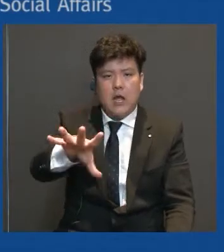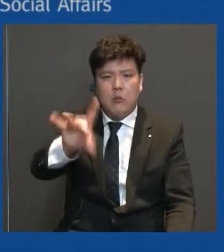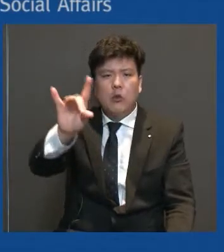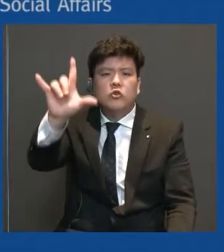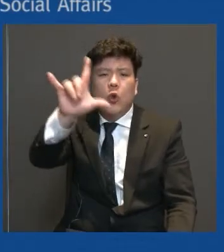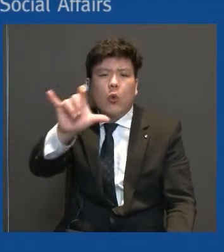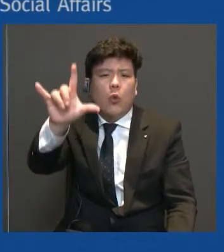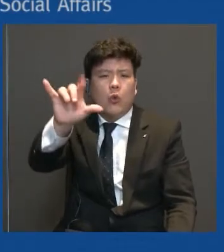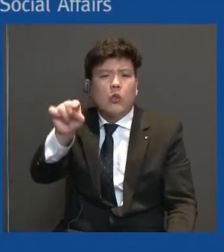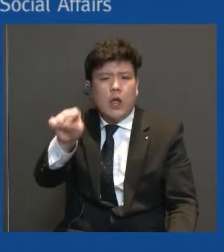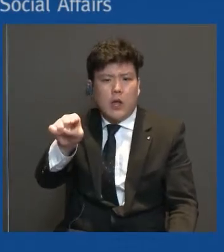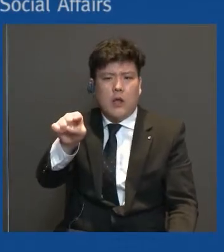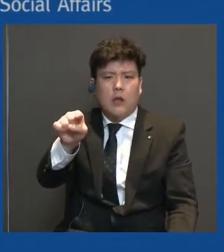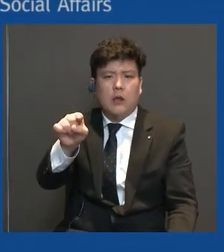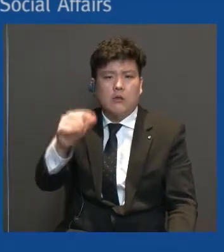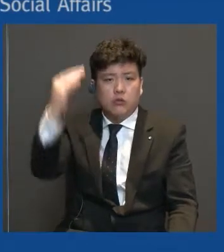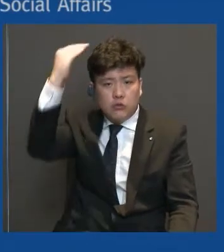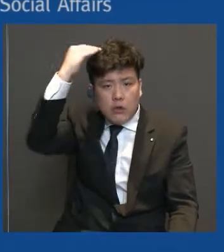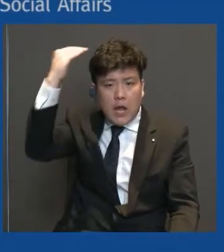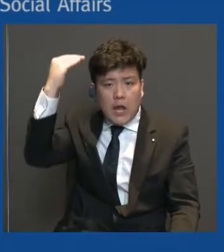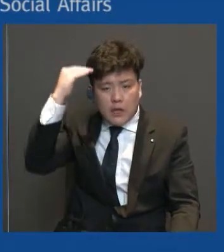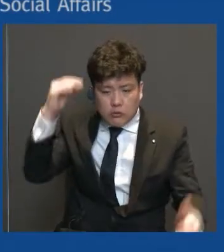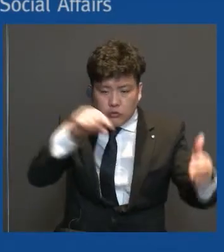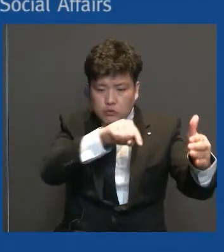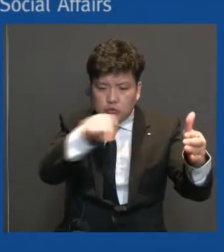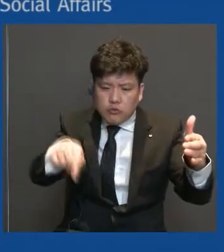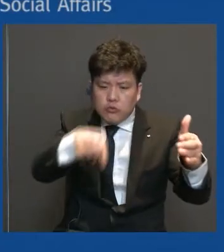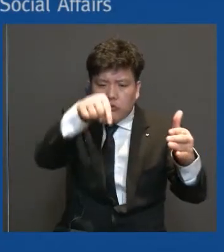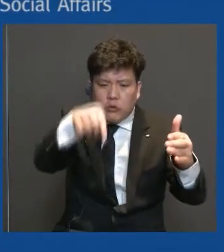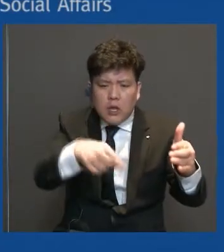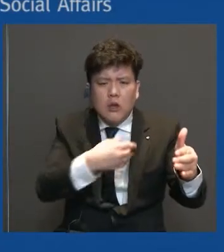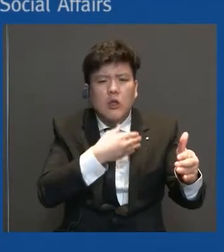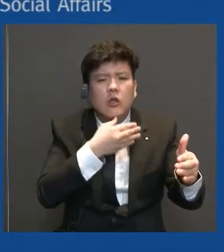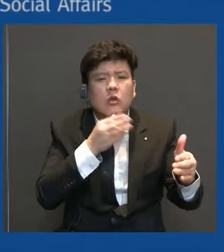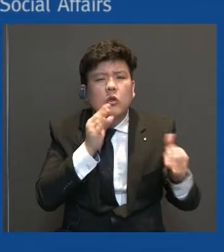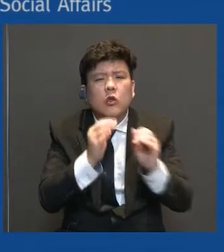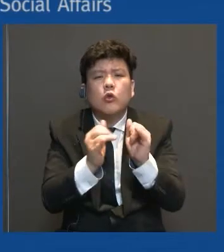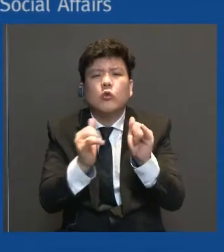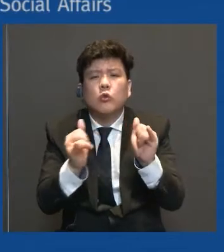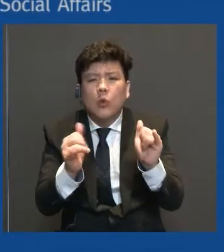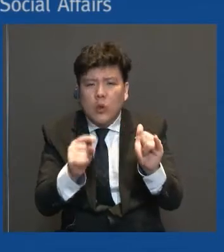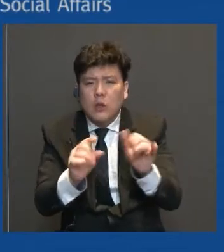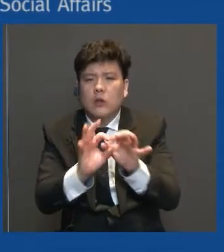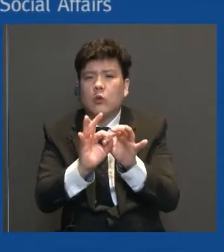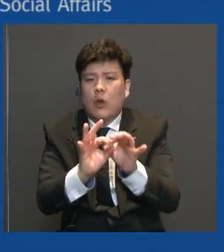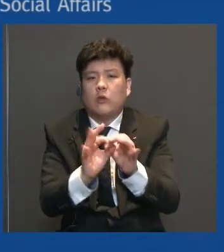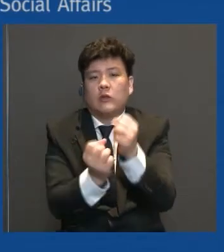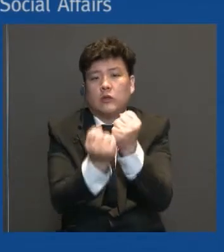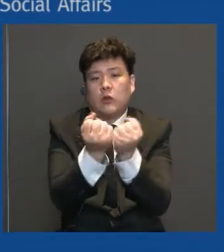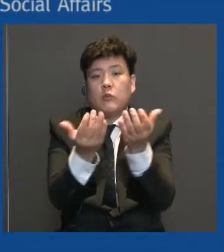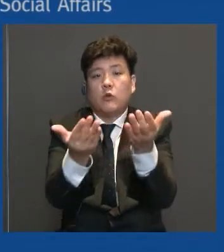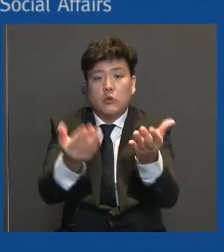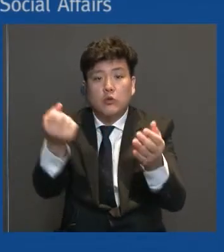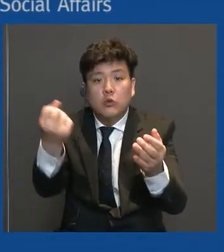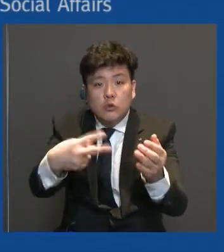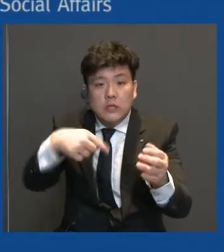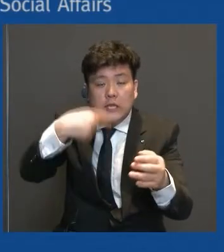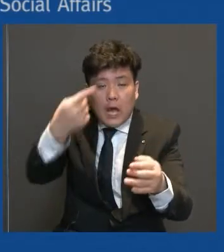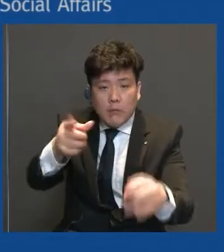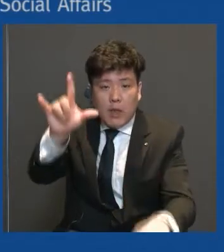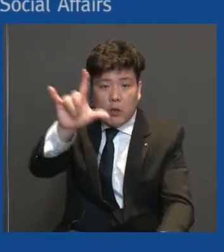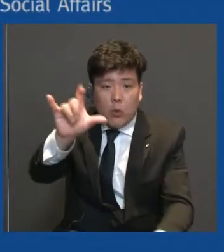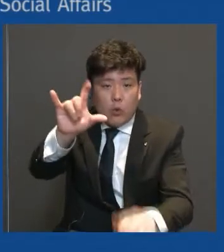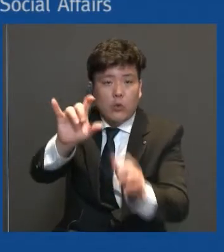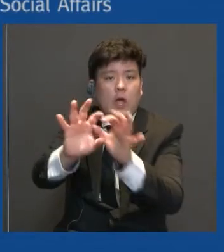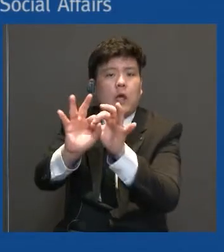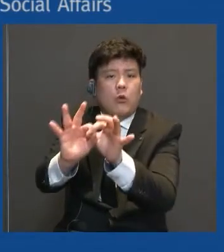on older Koreans. After that, I will present older persons' rights related to COVID-19, and in the